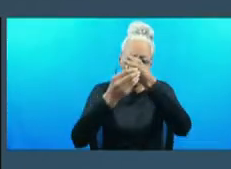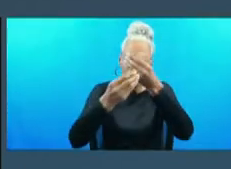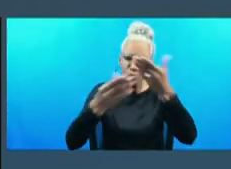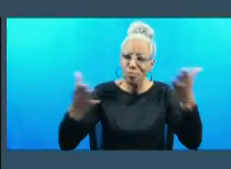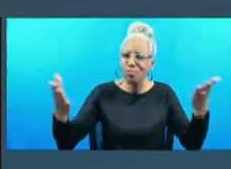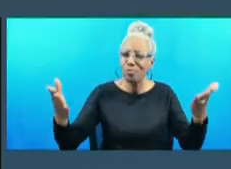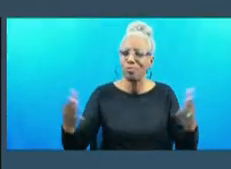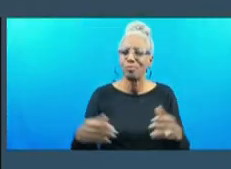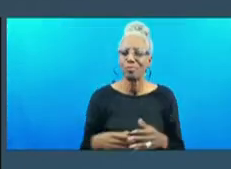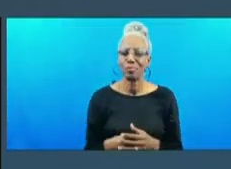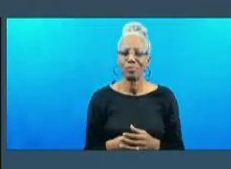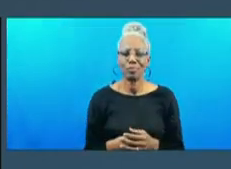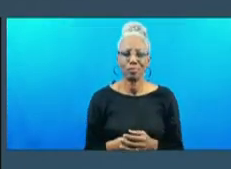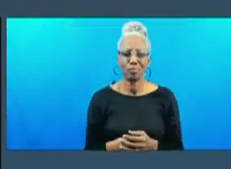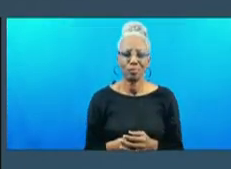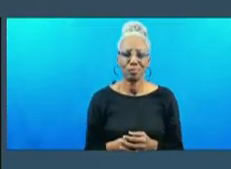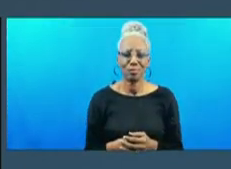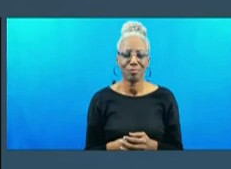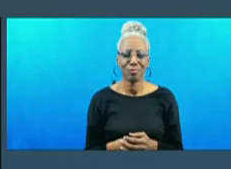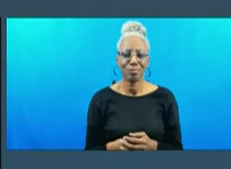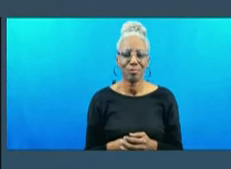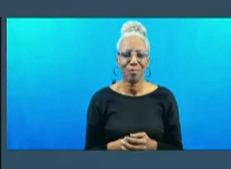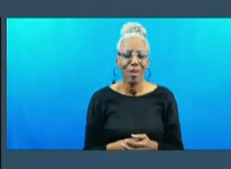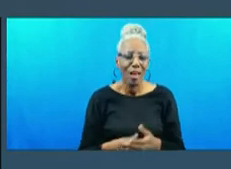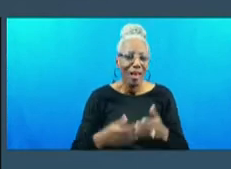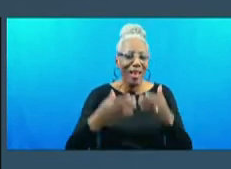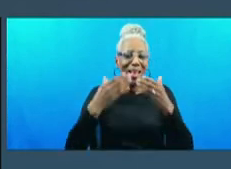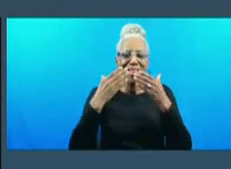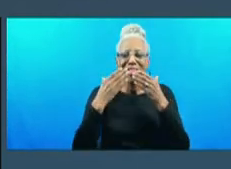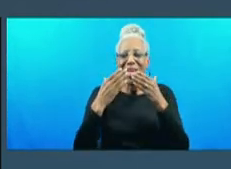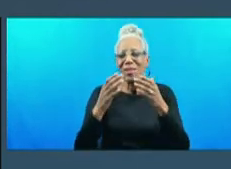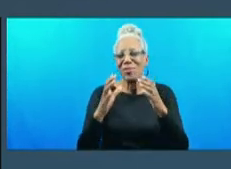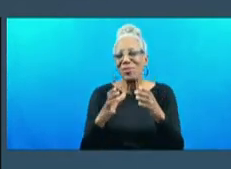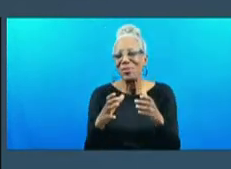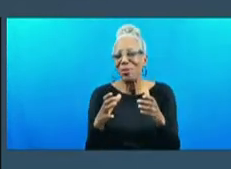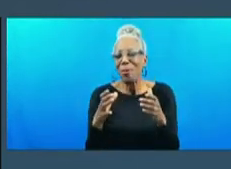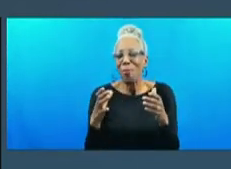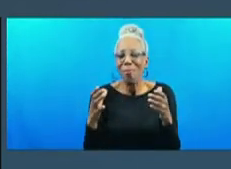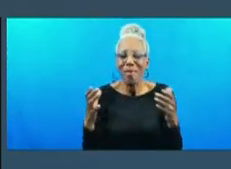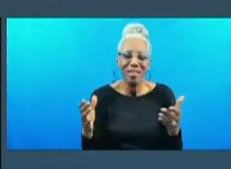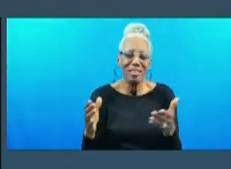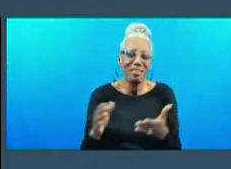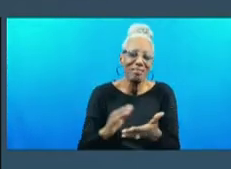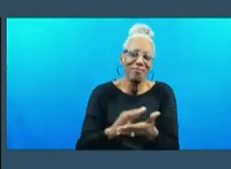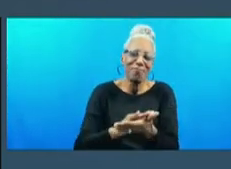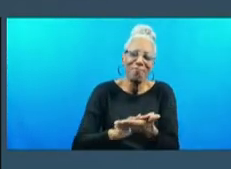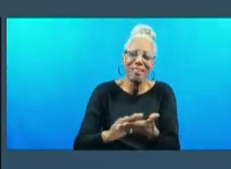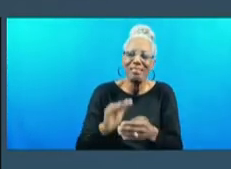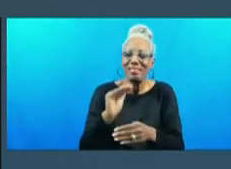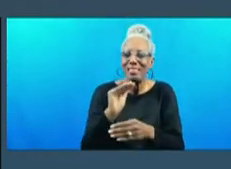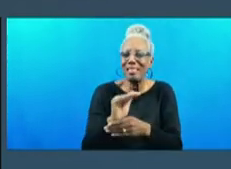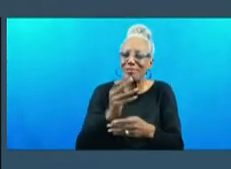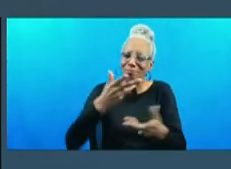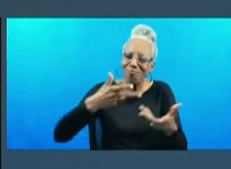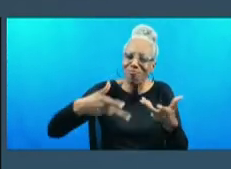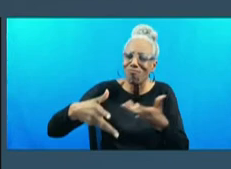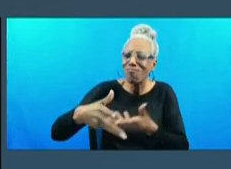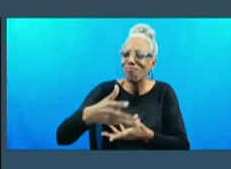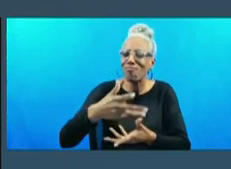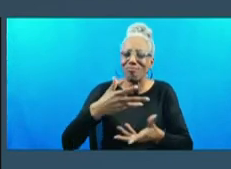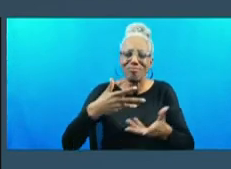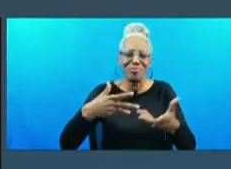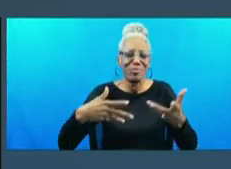Thank you so much, and what a nice evening to spend together and just spend some time having an important